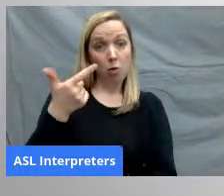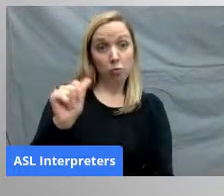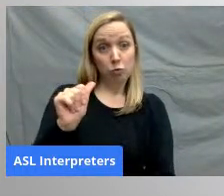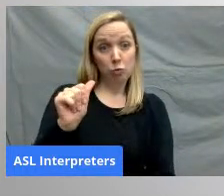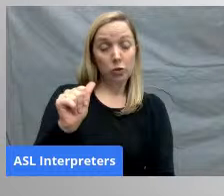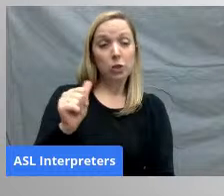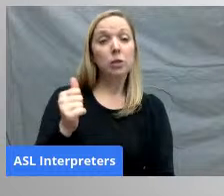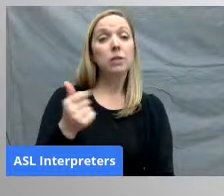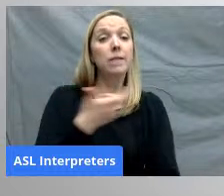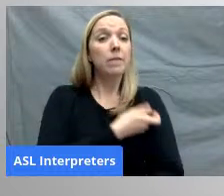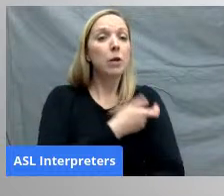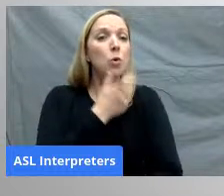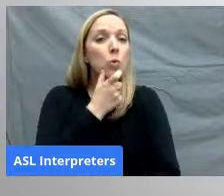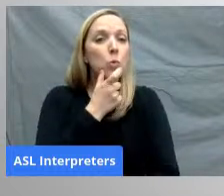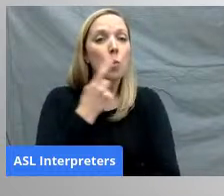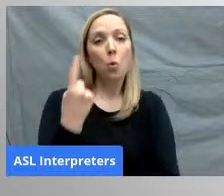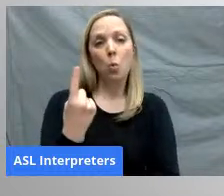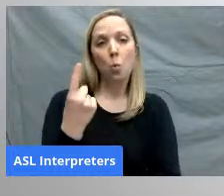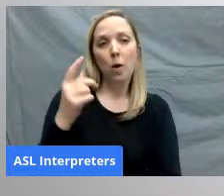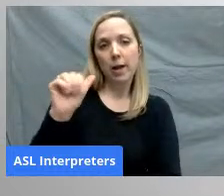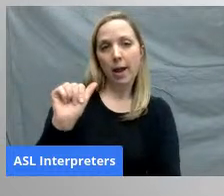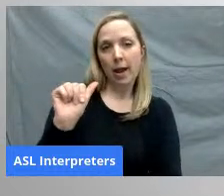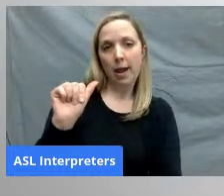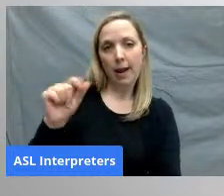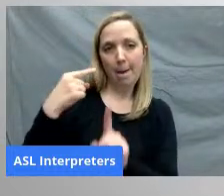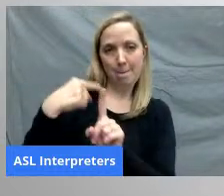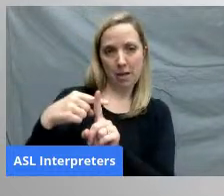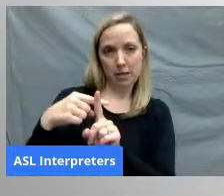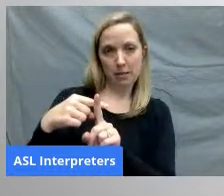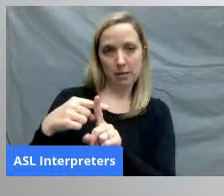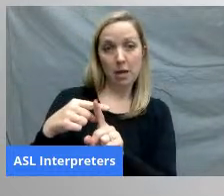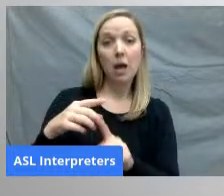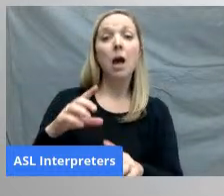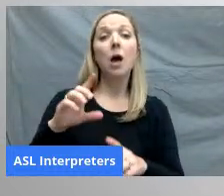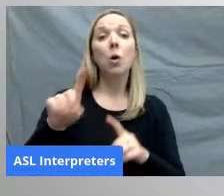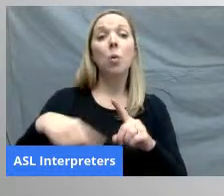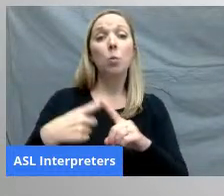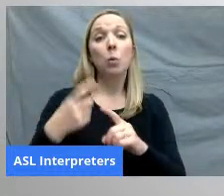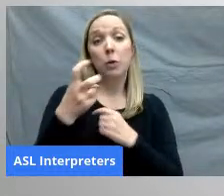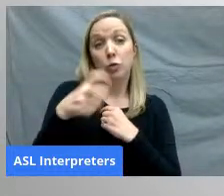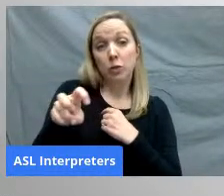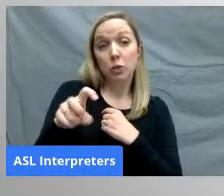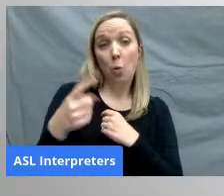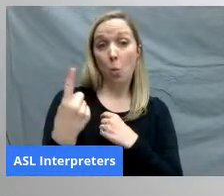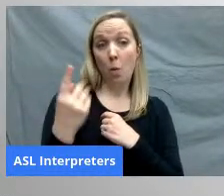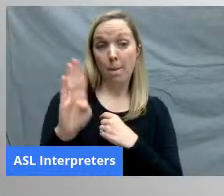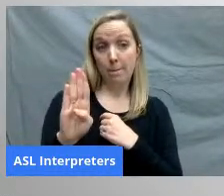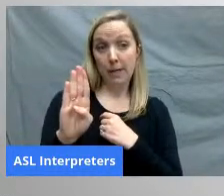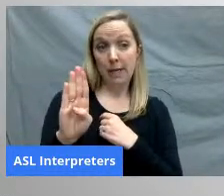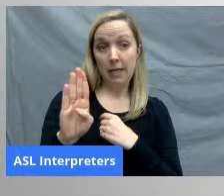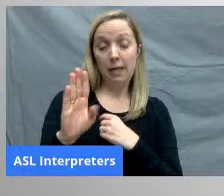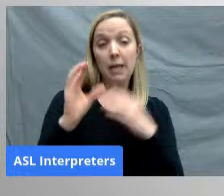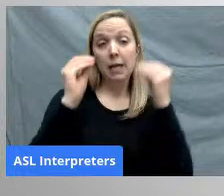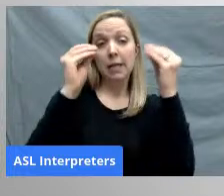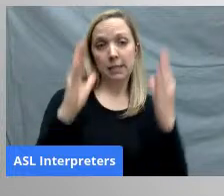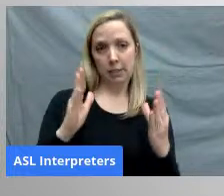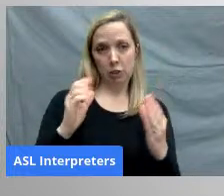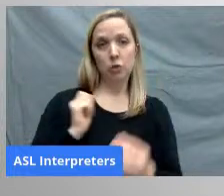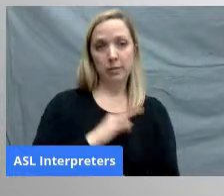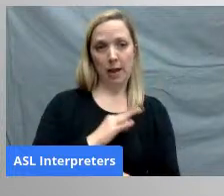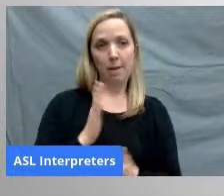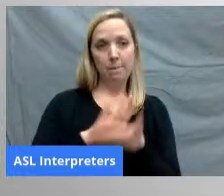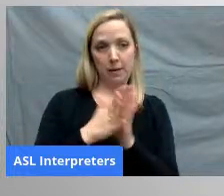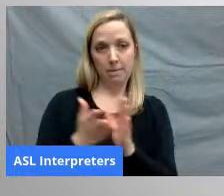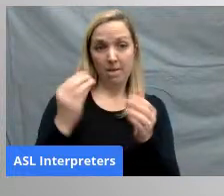and school staff will be included in the vaccination effort when we transition to 1B. The date of that transition is